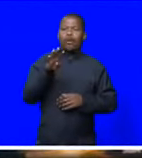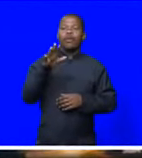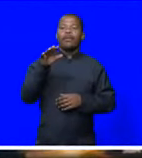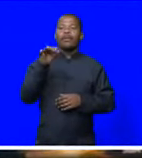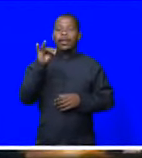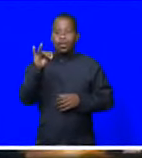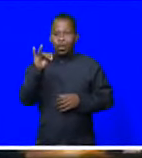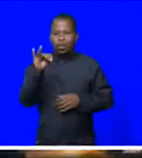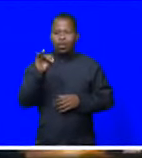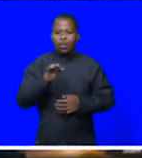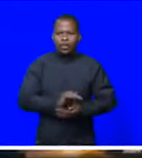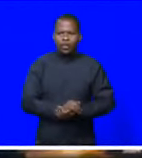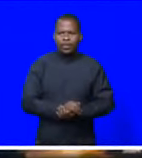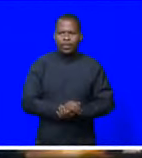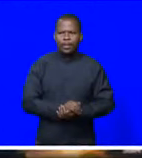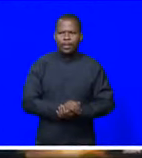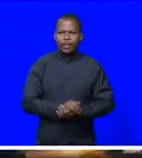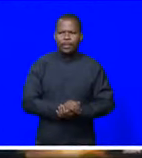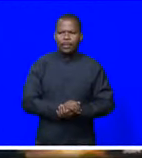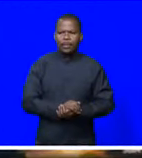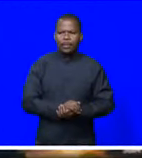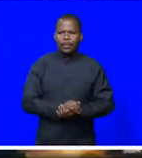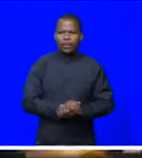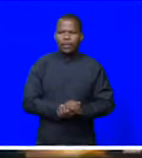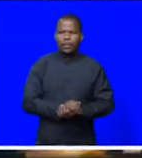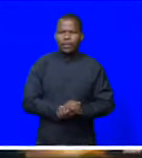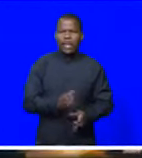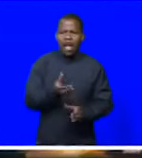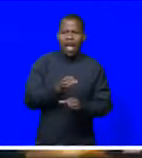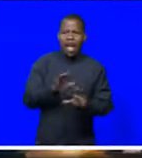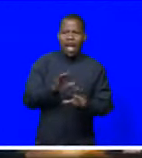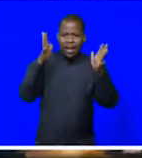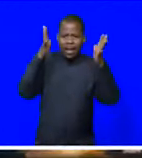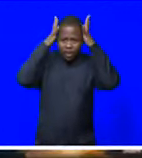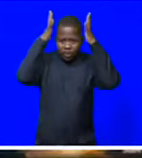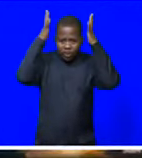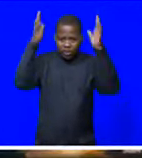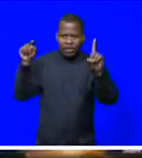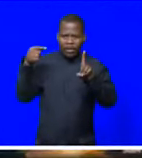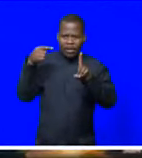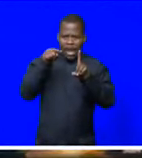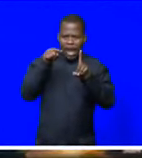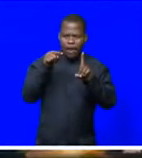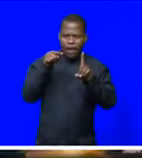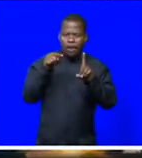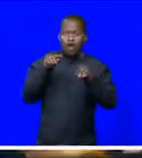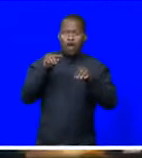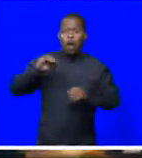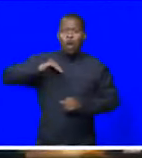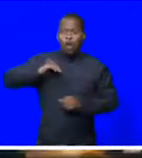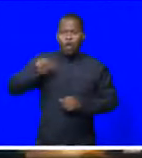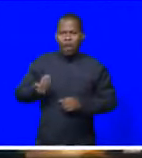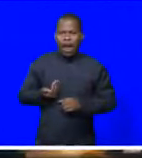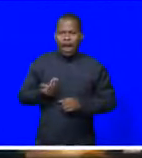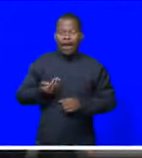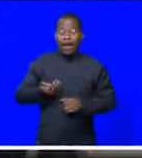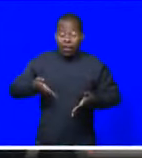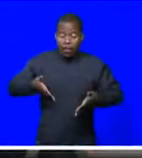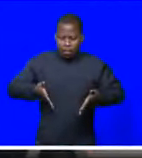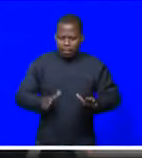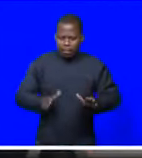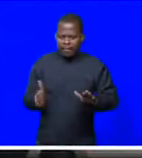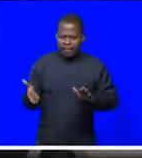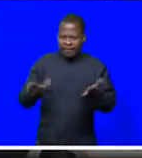452 per 100,000 live births. Eswatini wants this now to go down to zero mortalities.